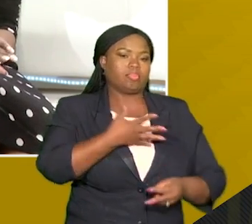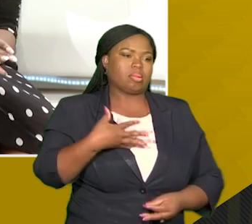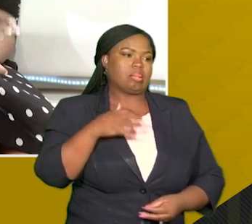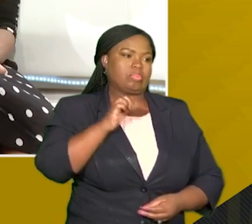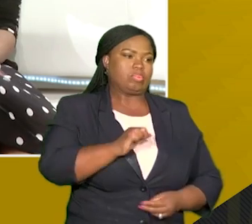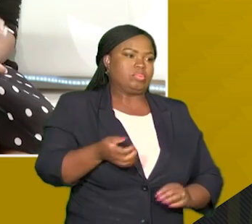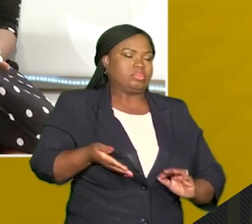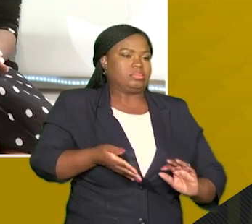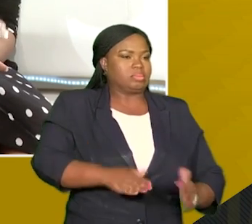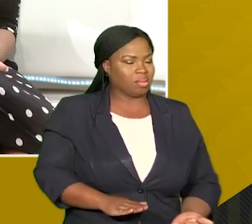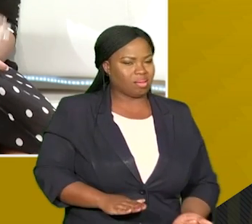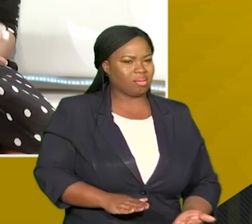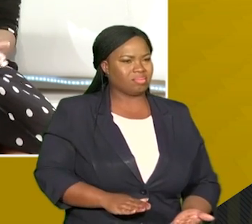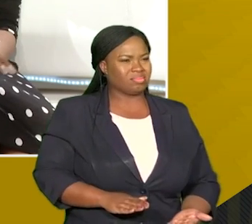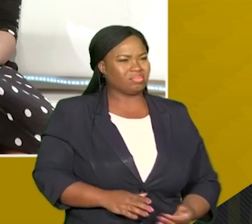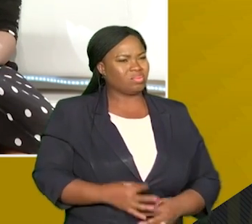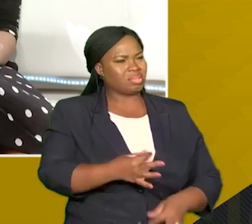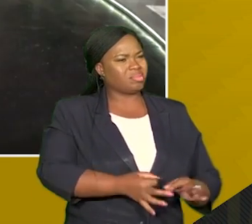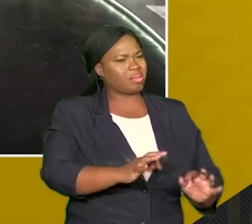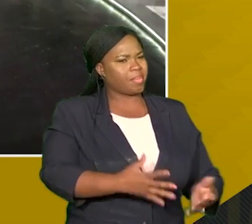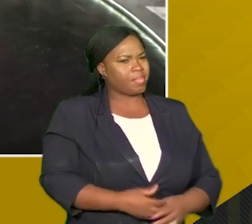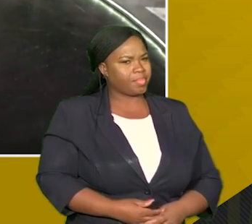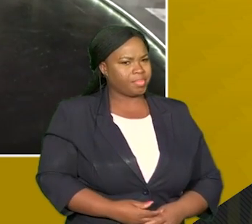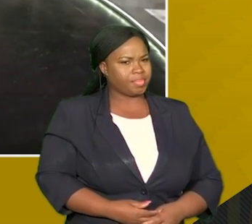known and have lived with is no more?